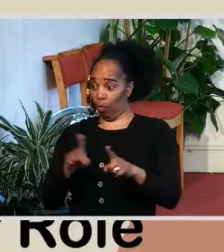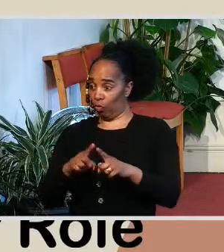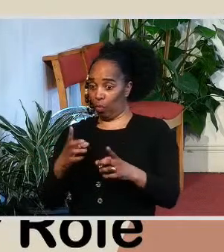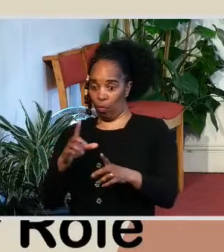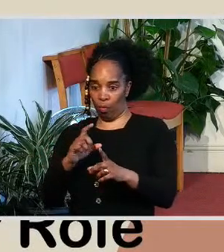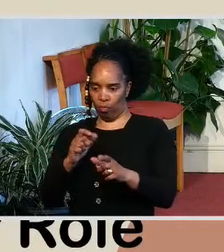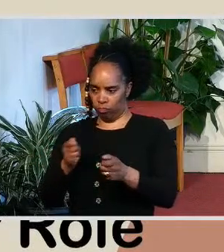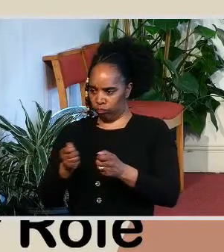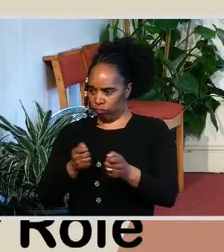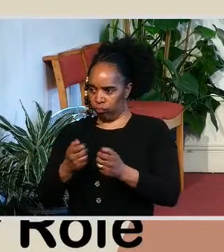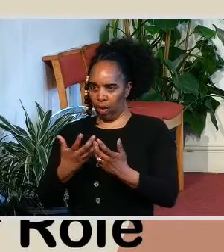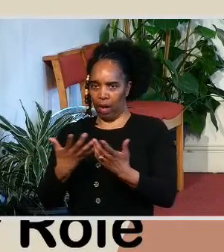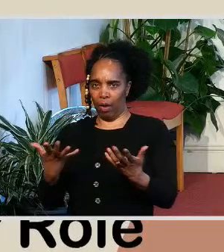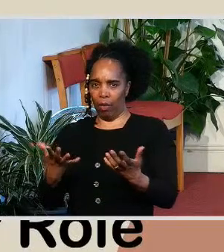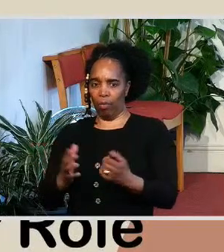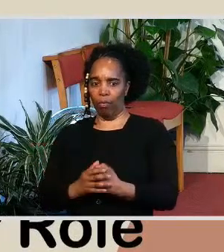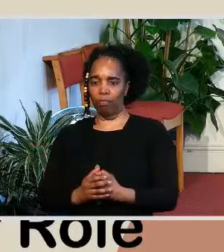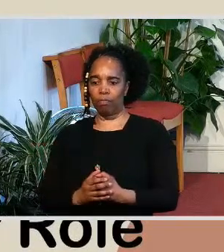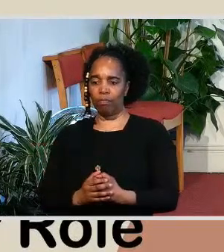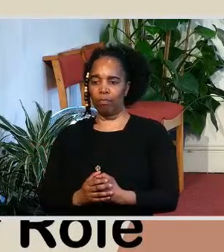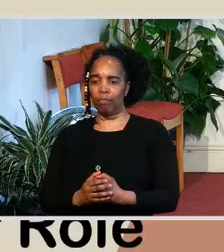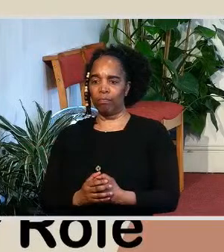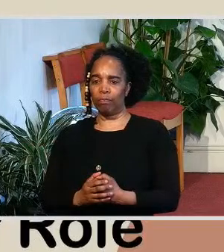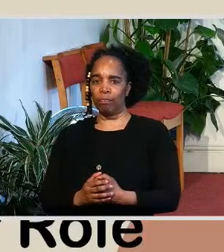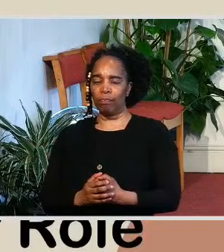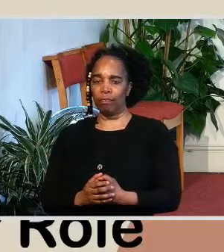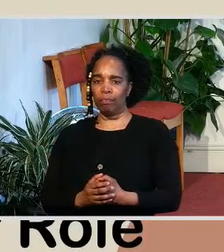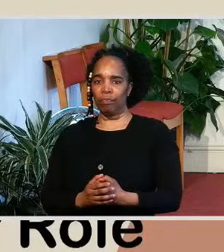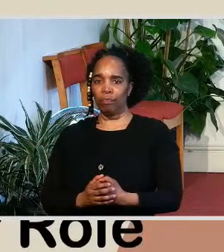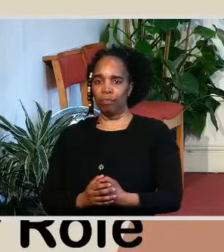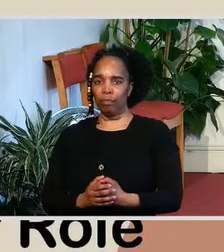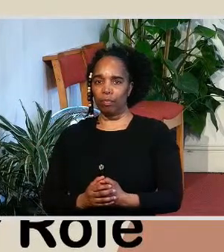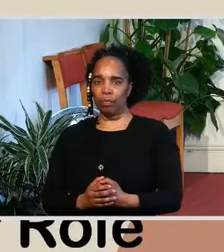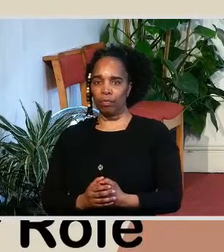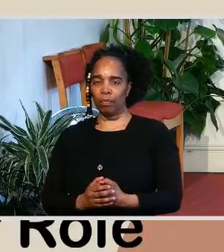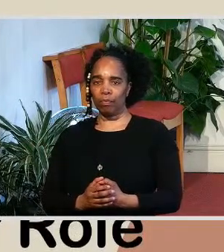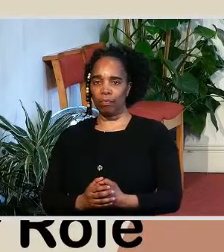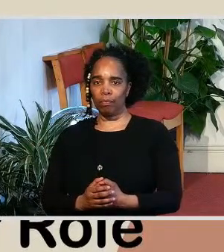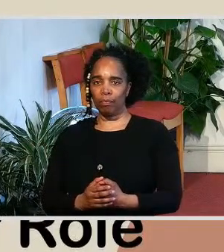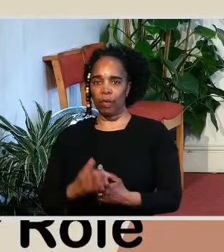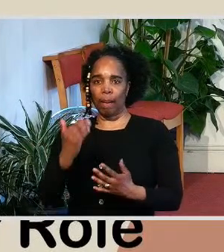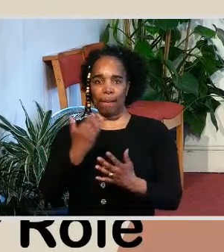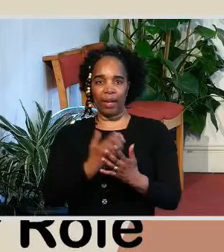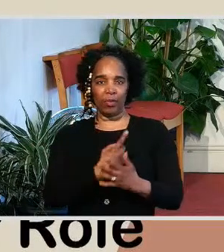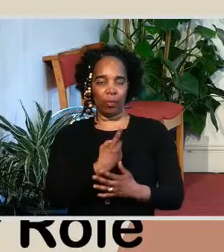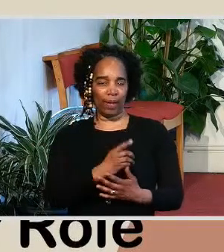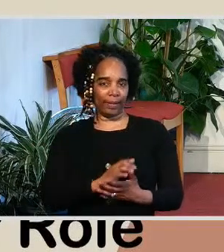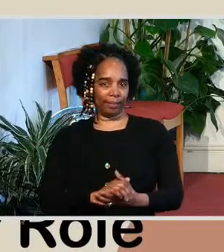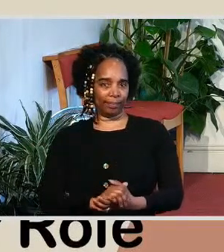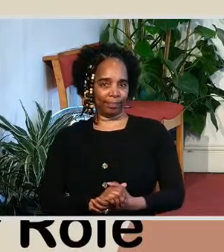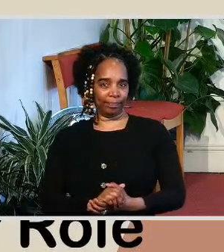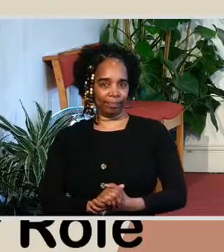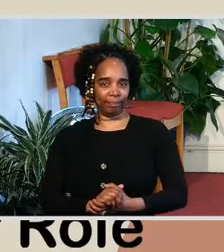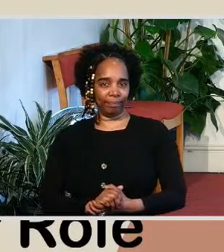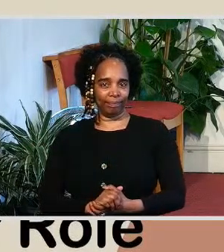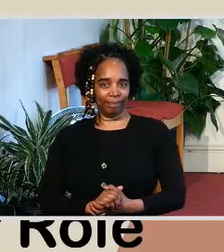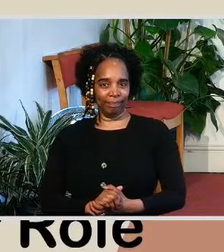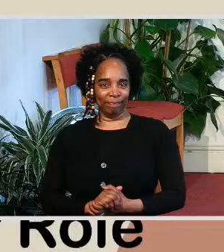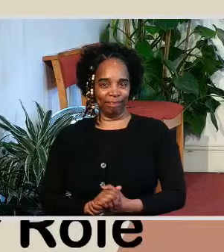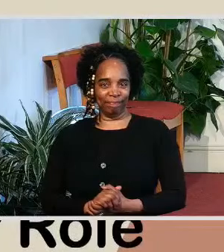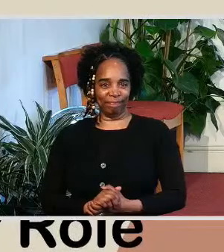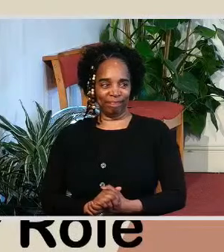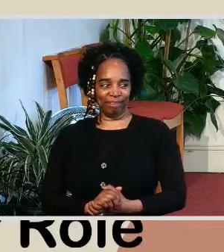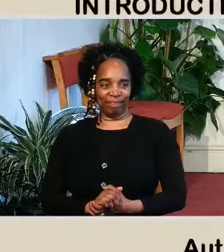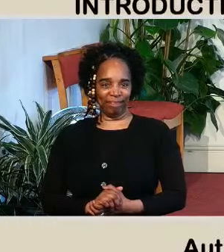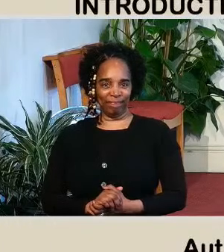them? Now, most of you, I'll go to slide 1. Hopefully this works. Oh.